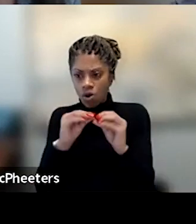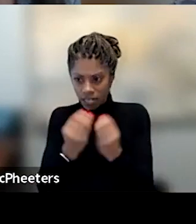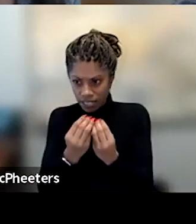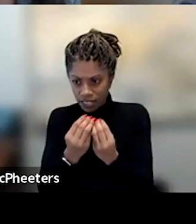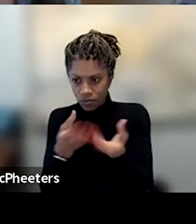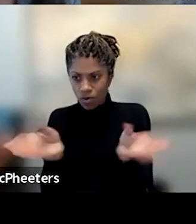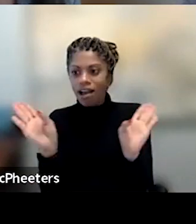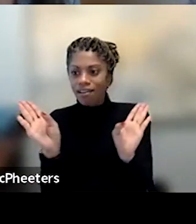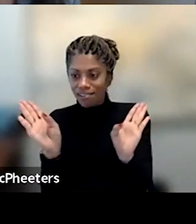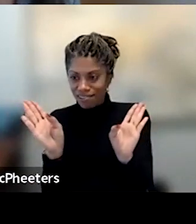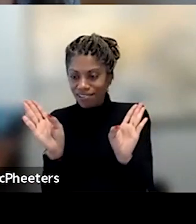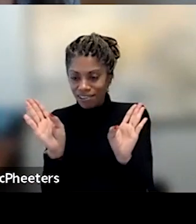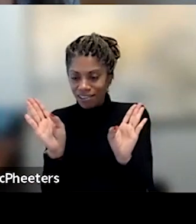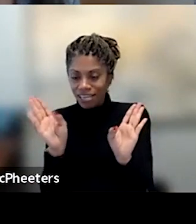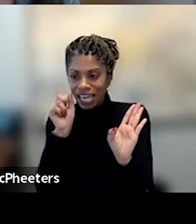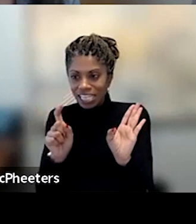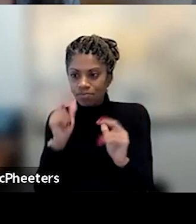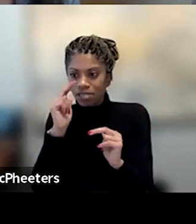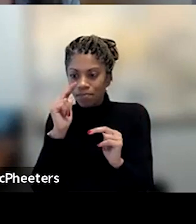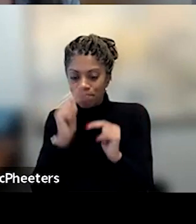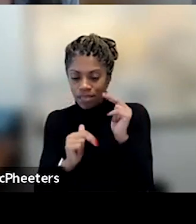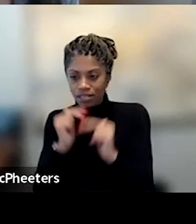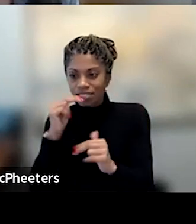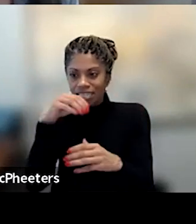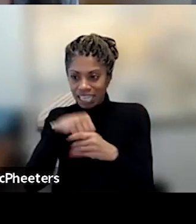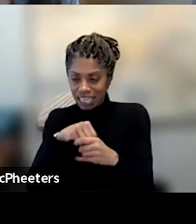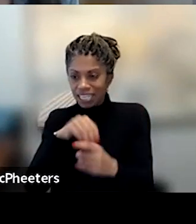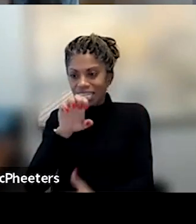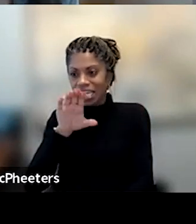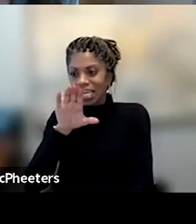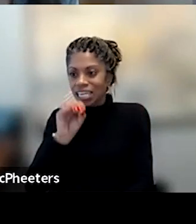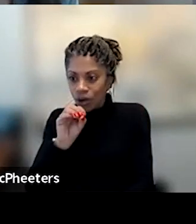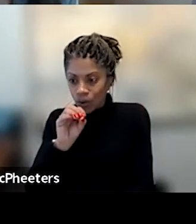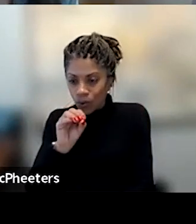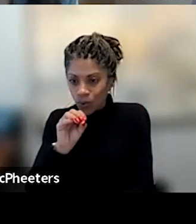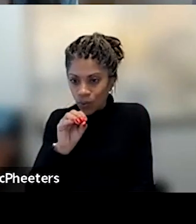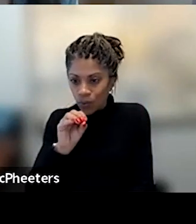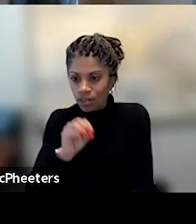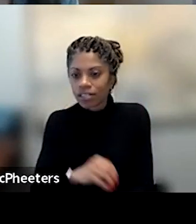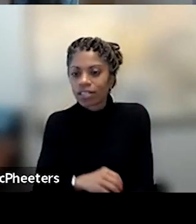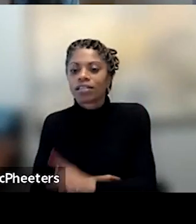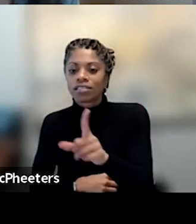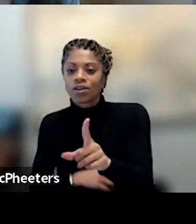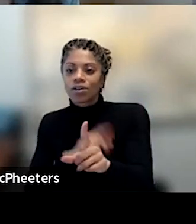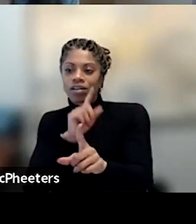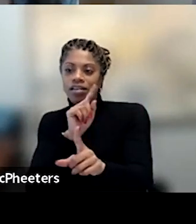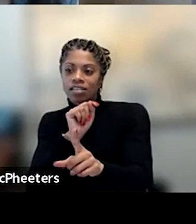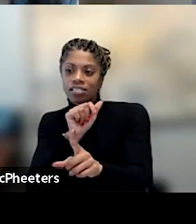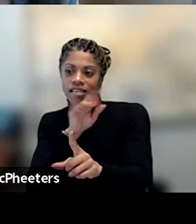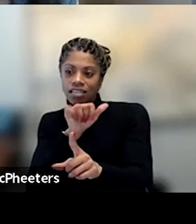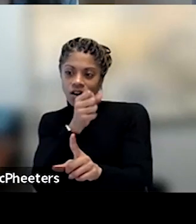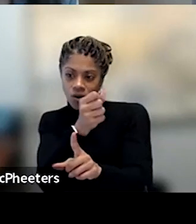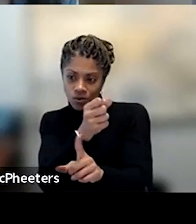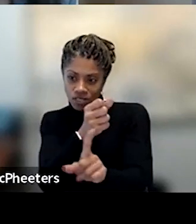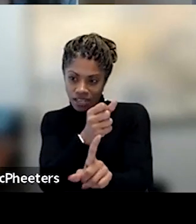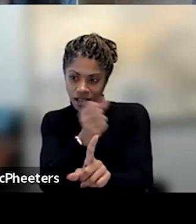I believe. Yeah. Bryan, I'm coming to you next. Tanya, I want to come back to you though. I want to plant a seed. You mentioned